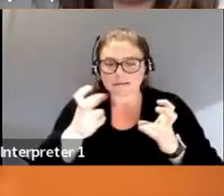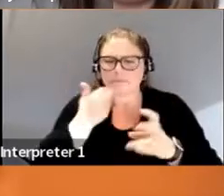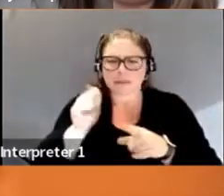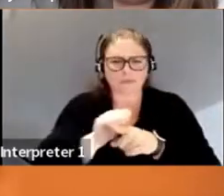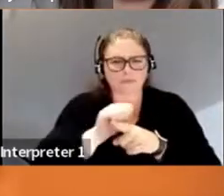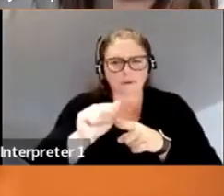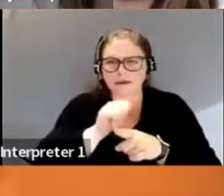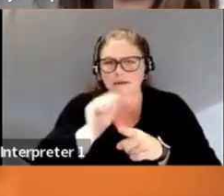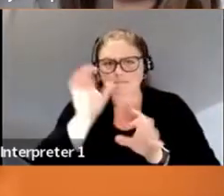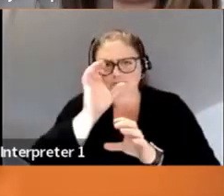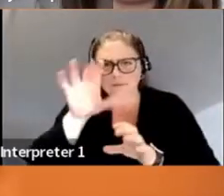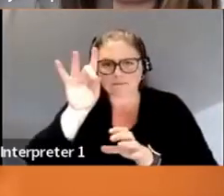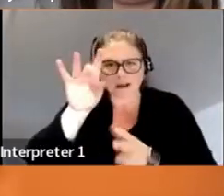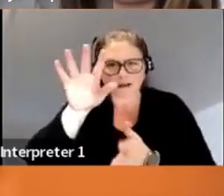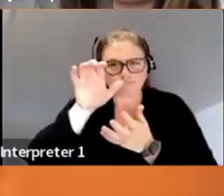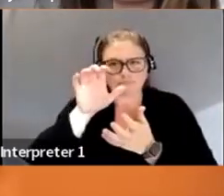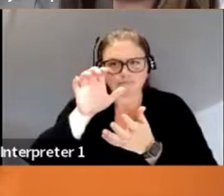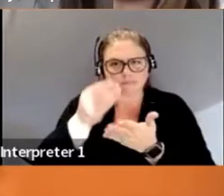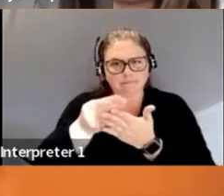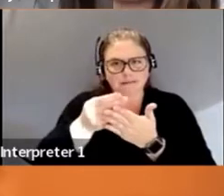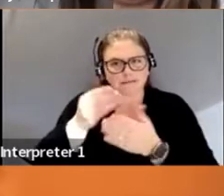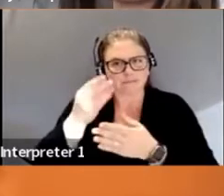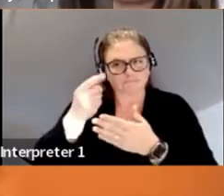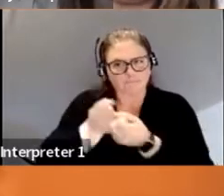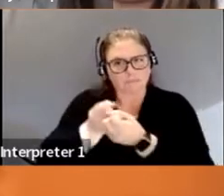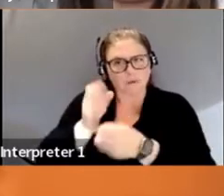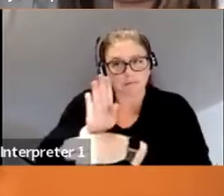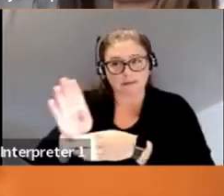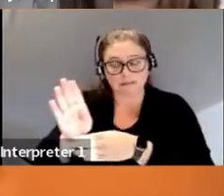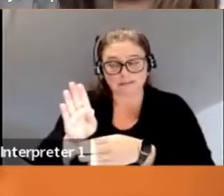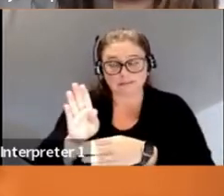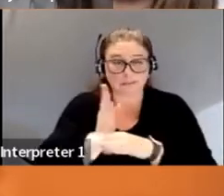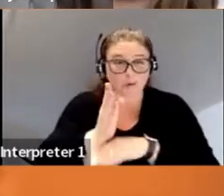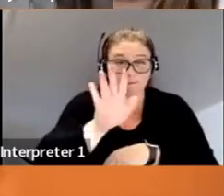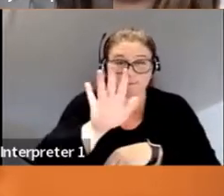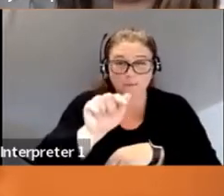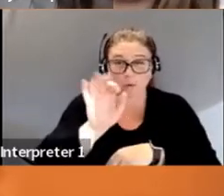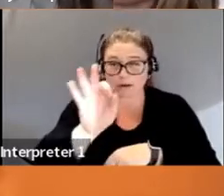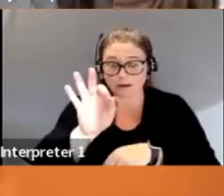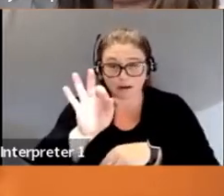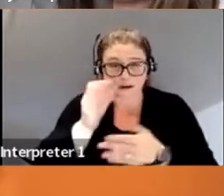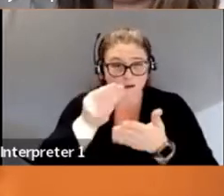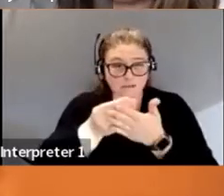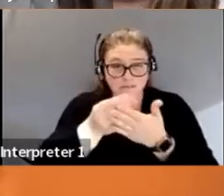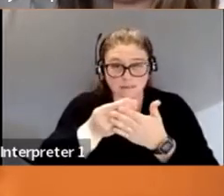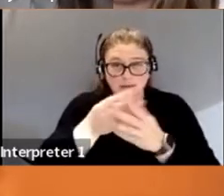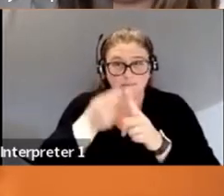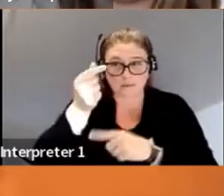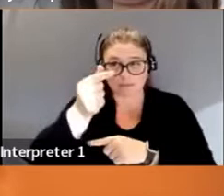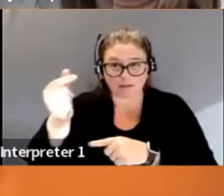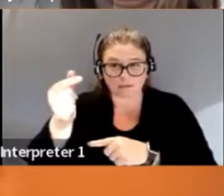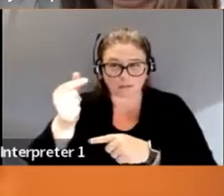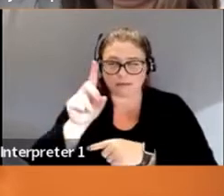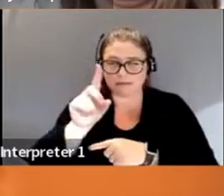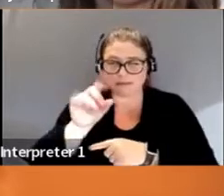Business. There's over $5.9 billion available in non-dilutive government funds to help you scale